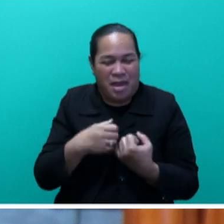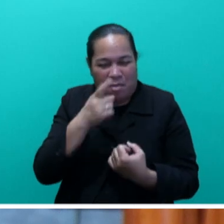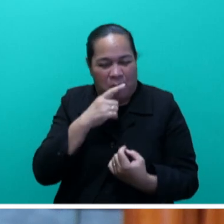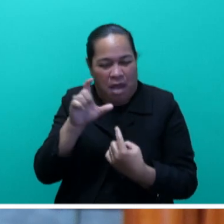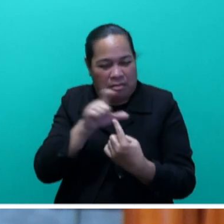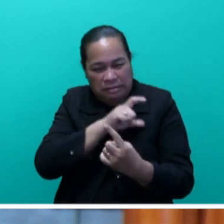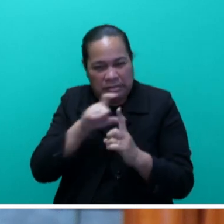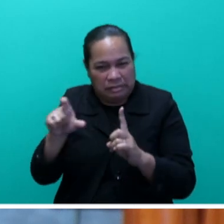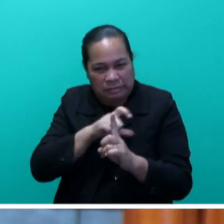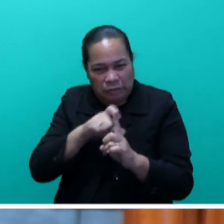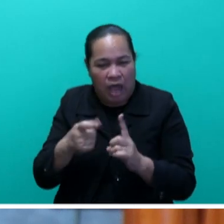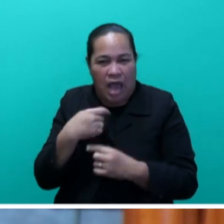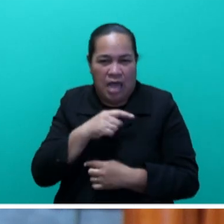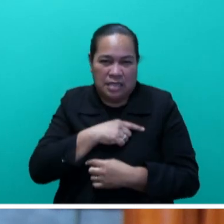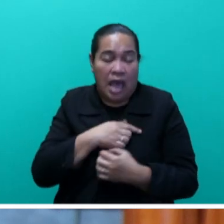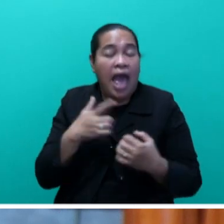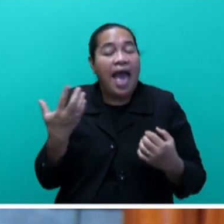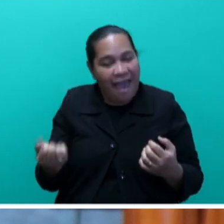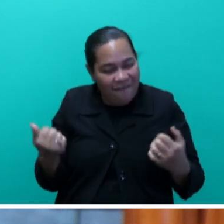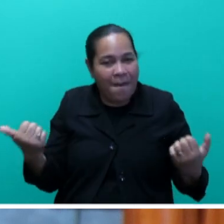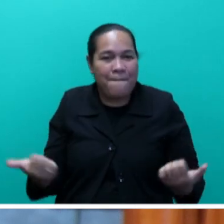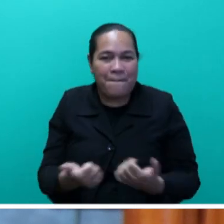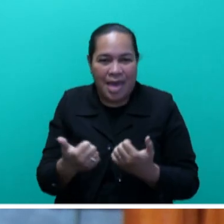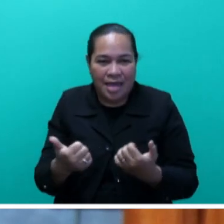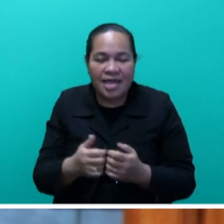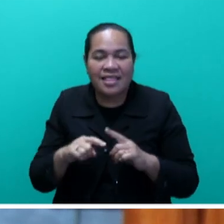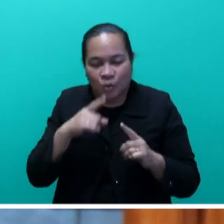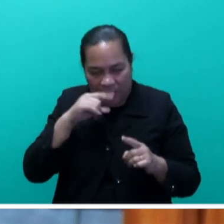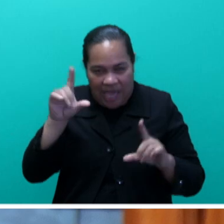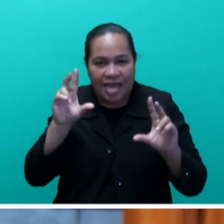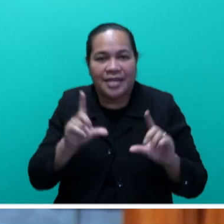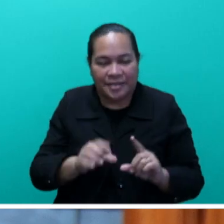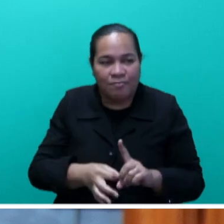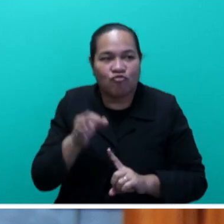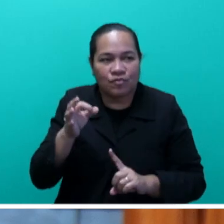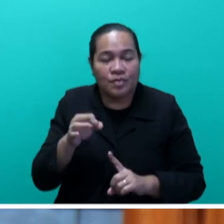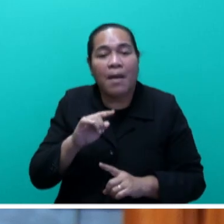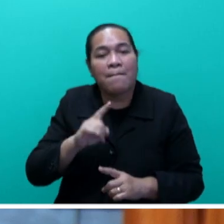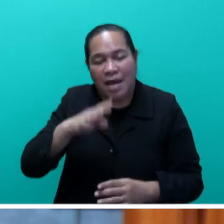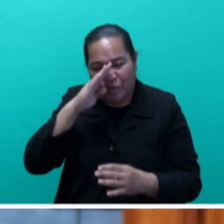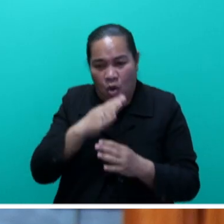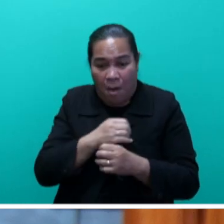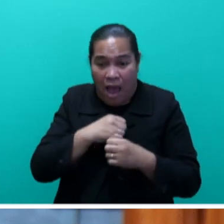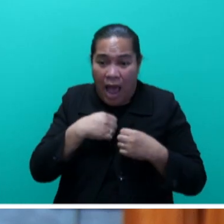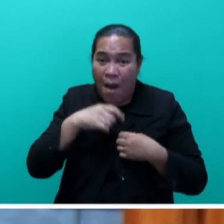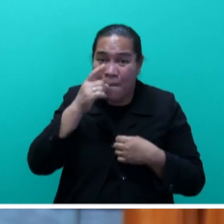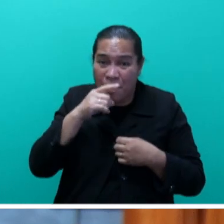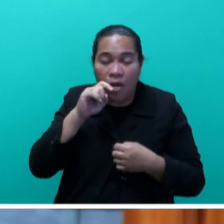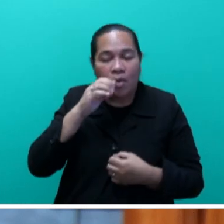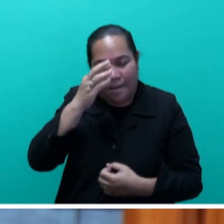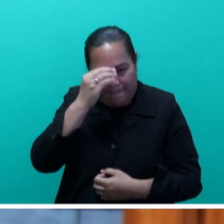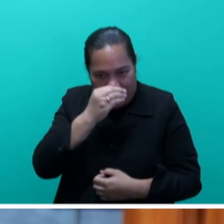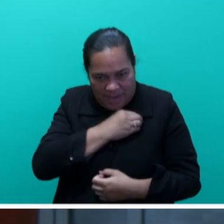things. There are many things we can improve. But I hope that our people at least believe that